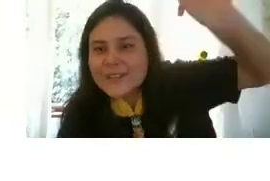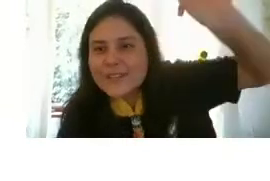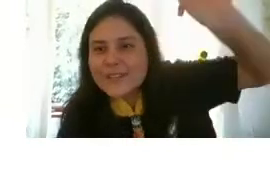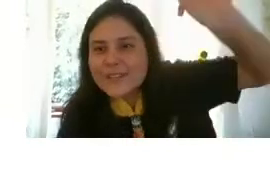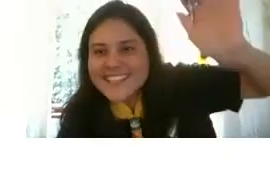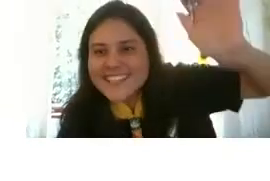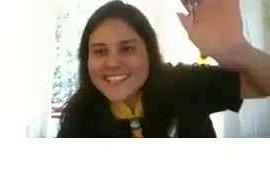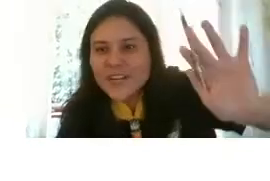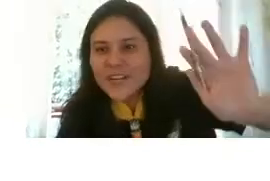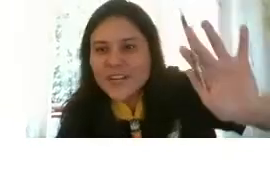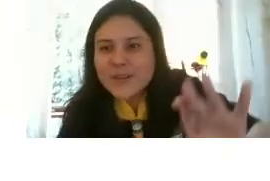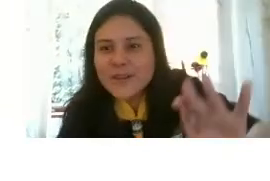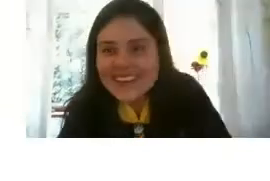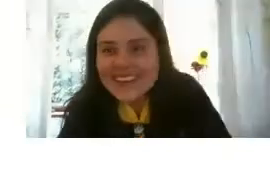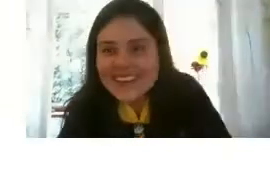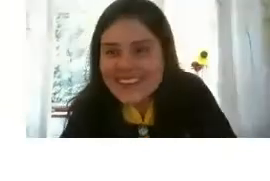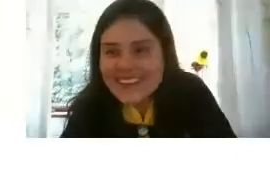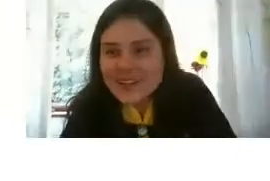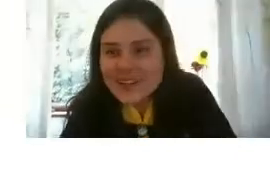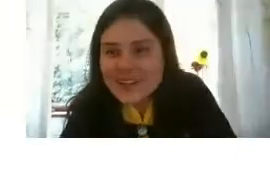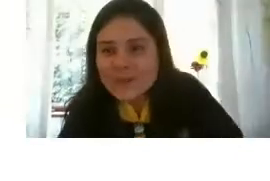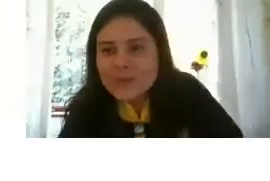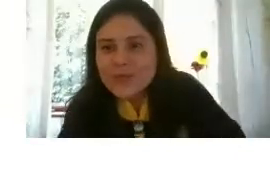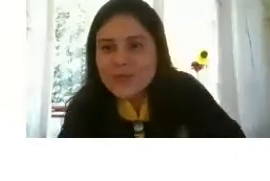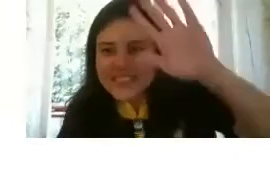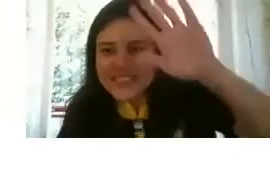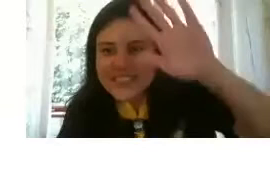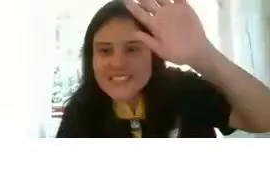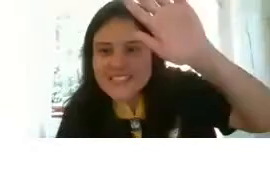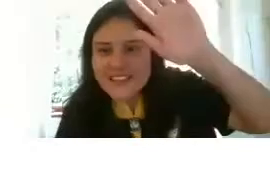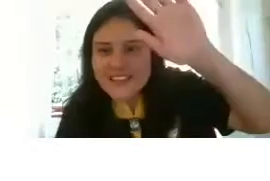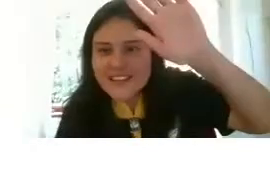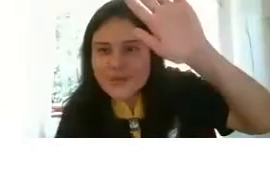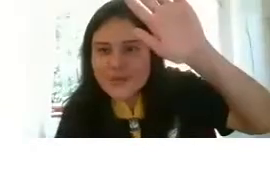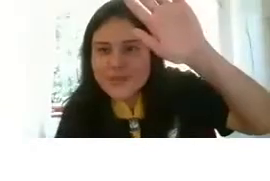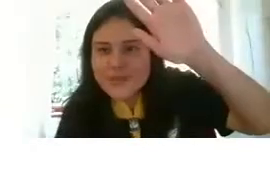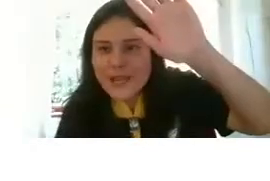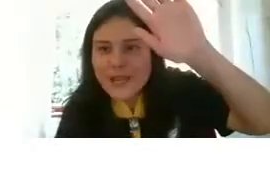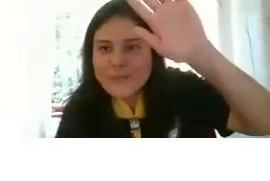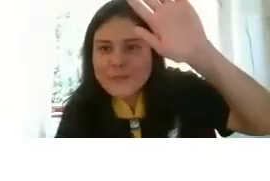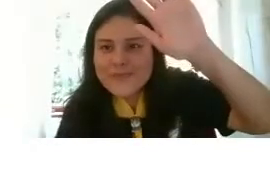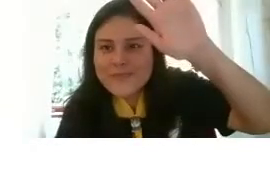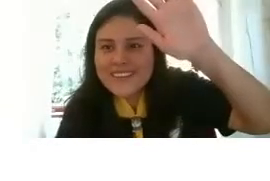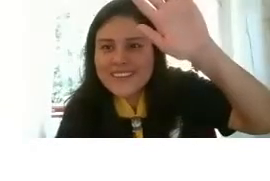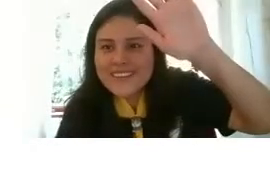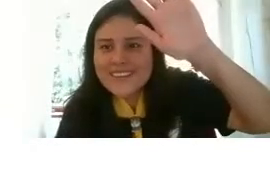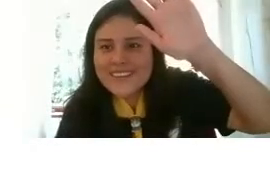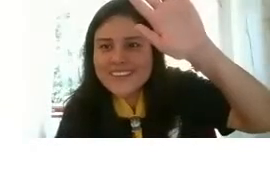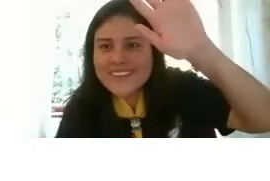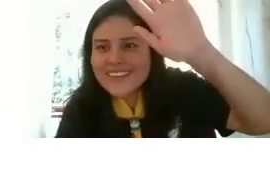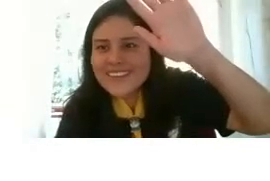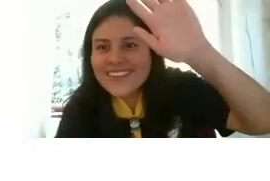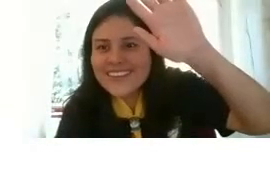to do it. Your name. Put your hand up in this screen if you want to do your name.